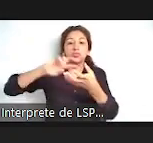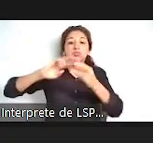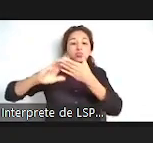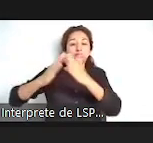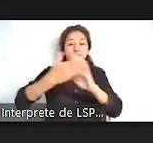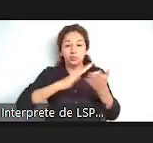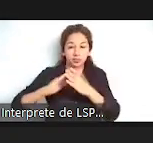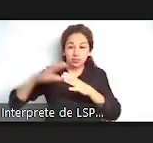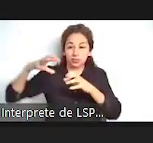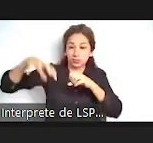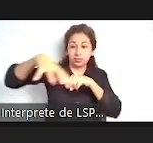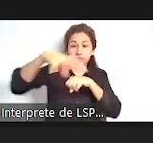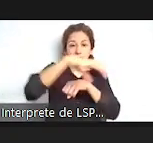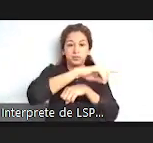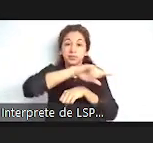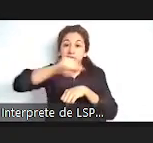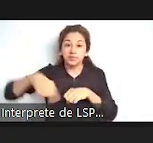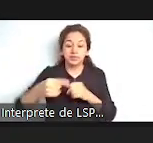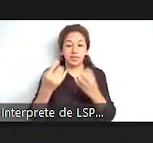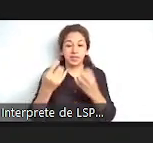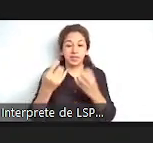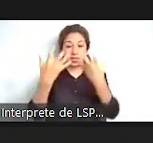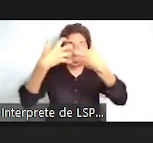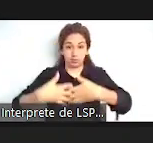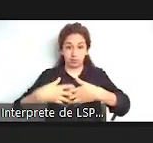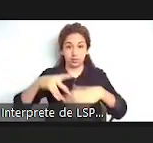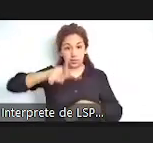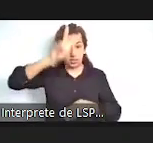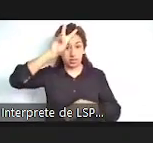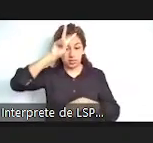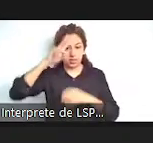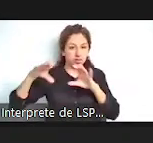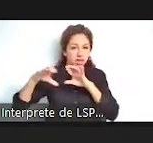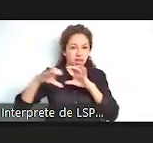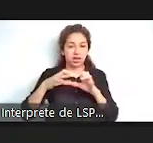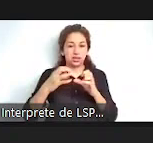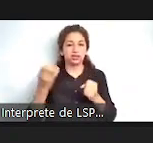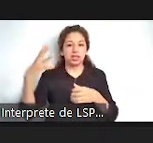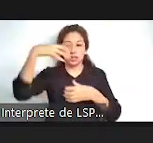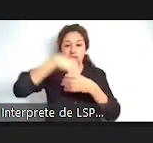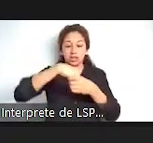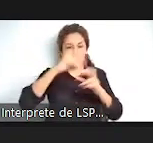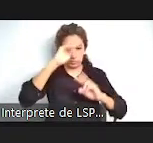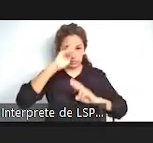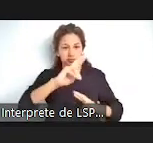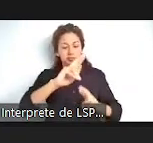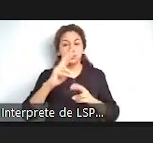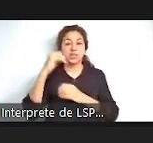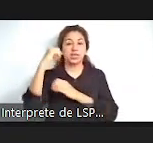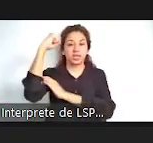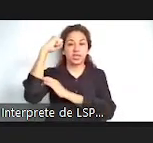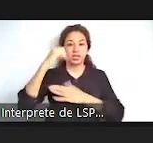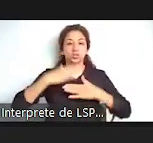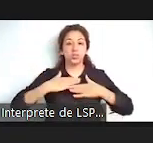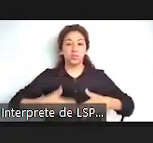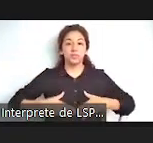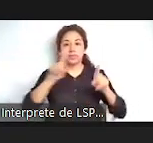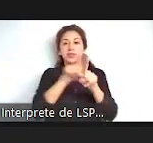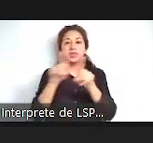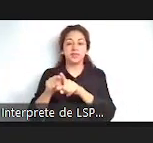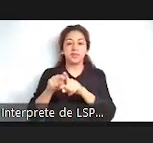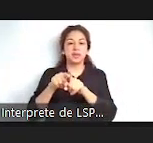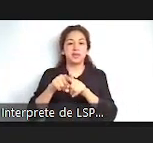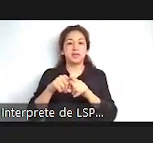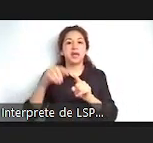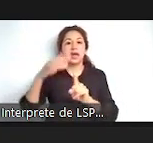the um indigenous populations so that the framework in within the peruvian businesses work is a human rights and